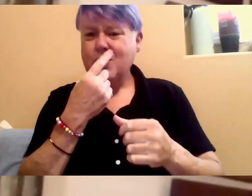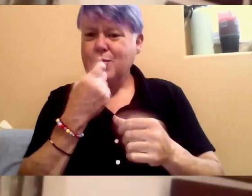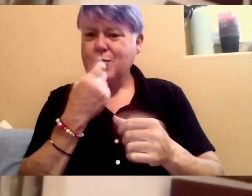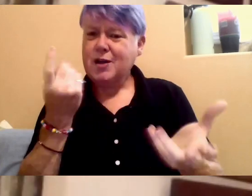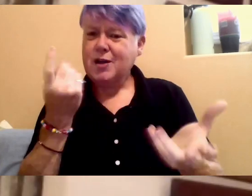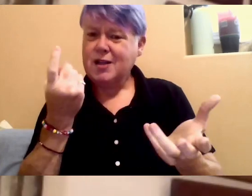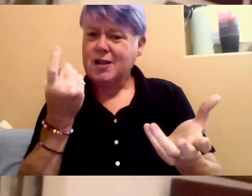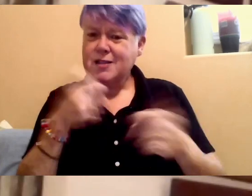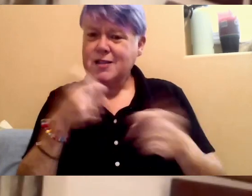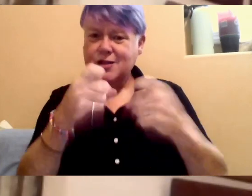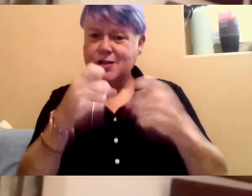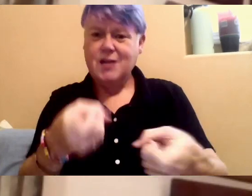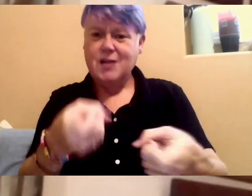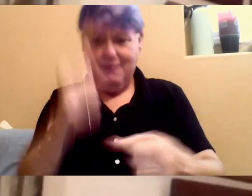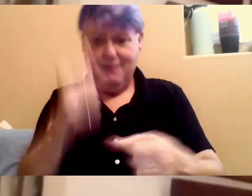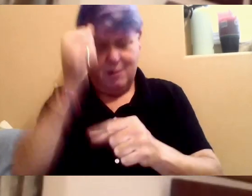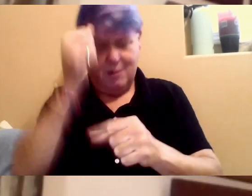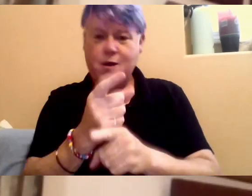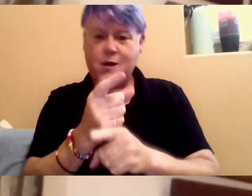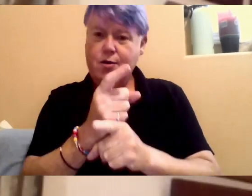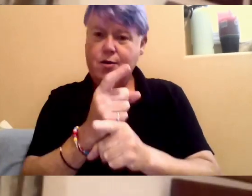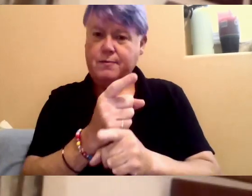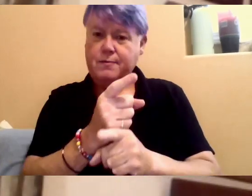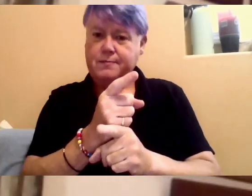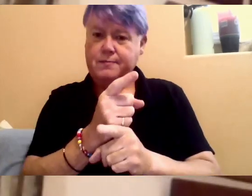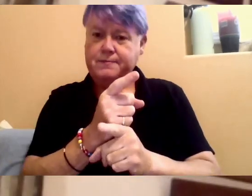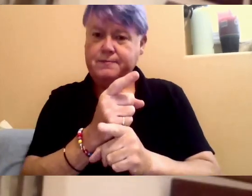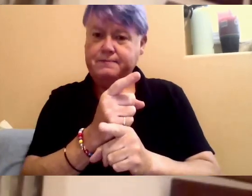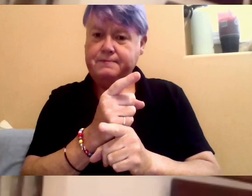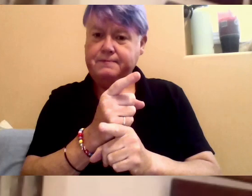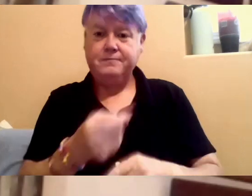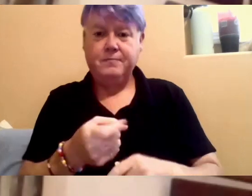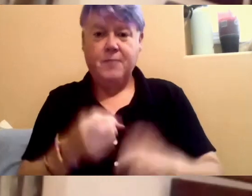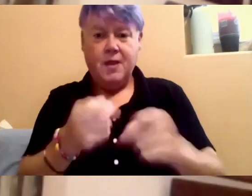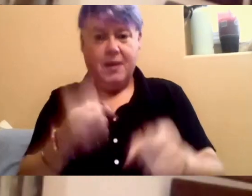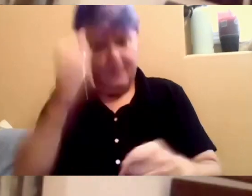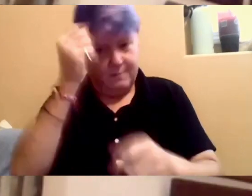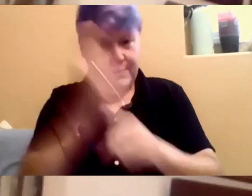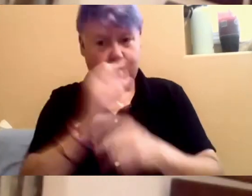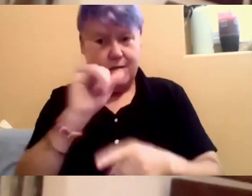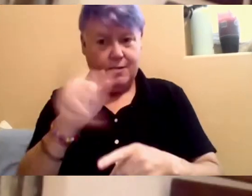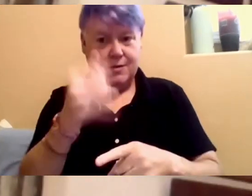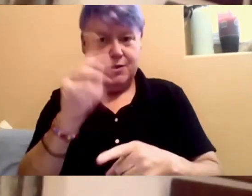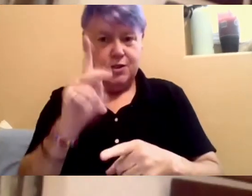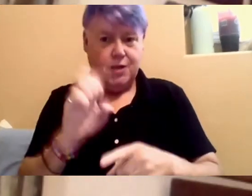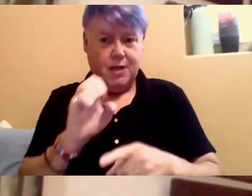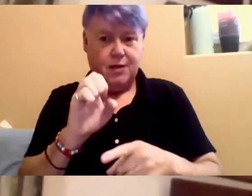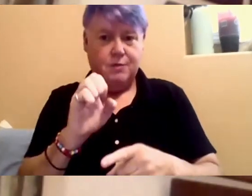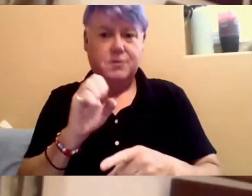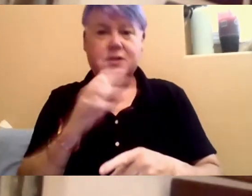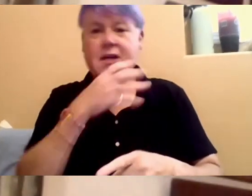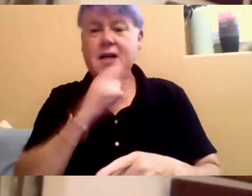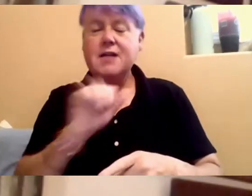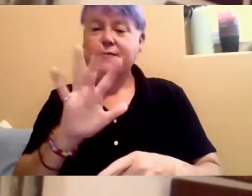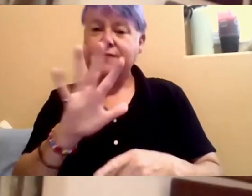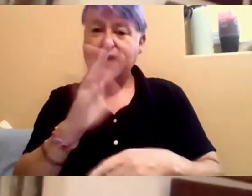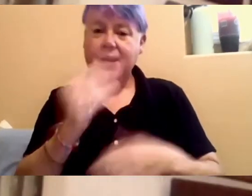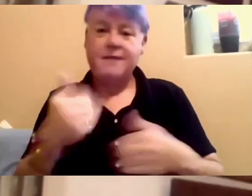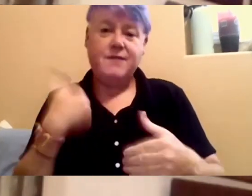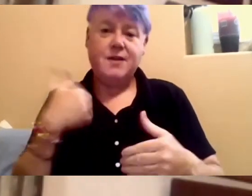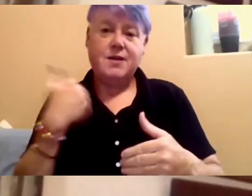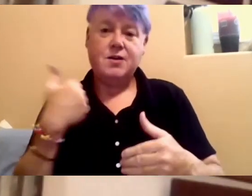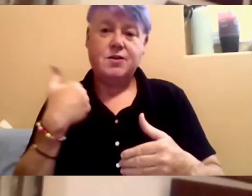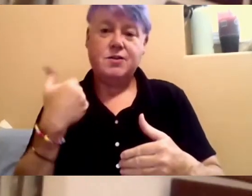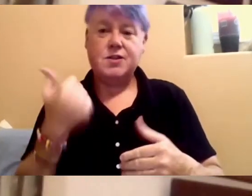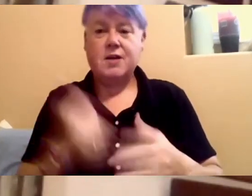give him a brother. And I gave him a brother, Jake, who's 5 years younger, and